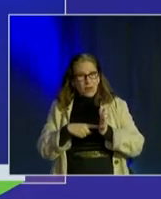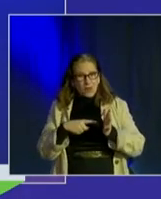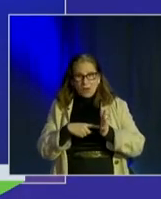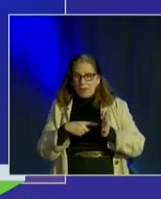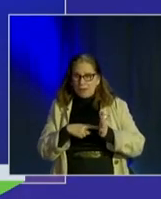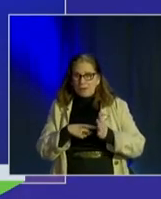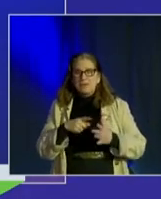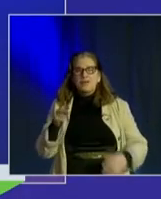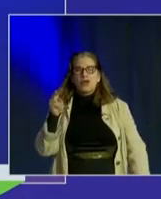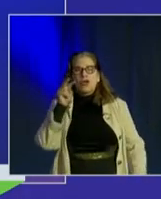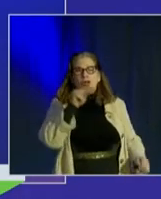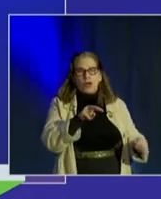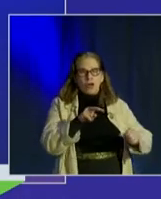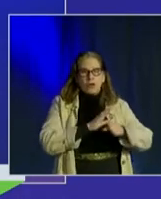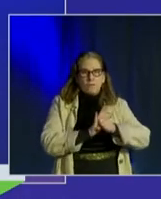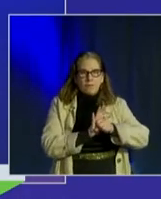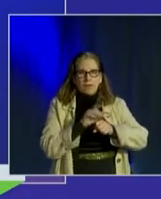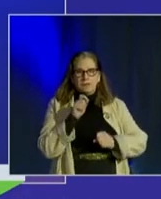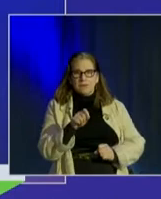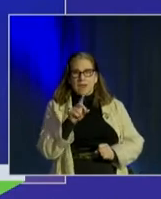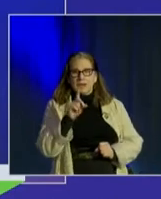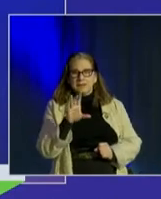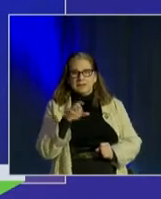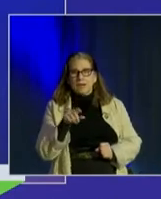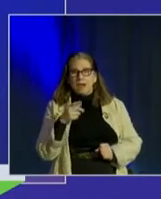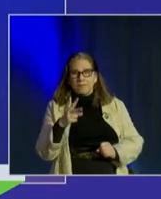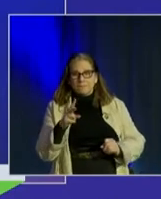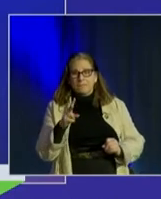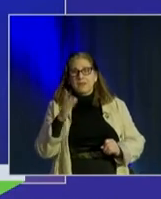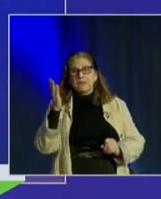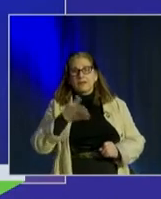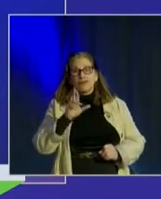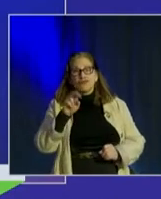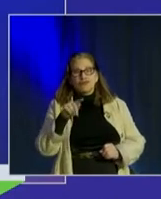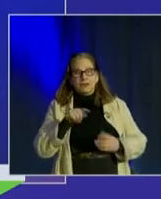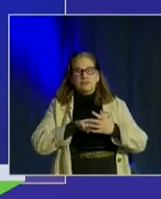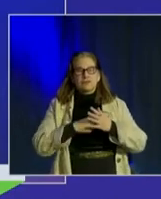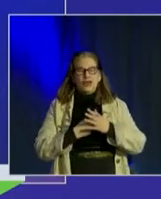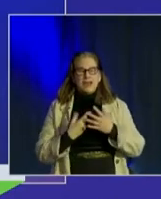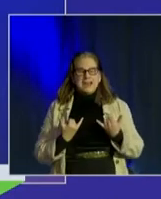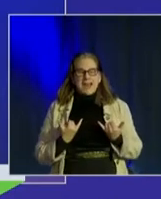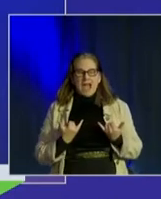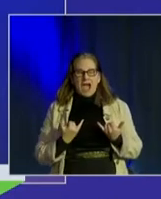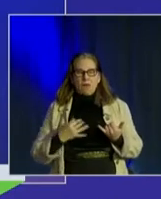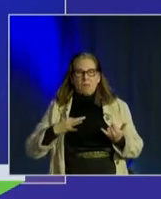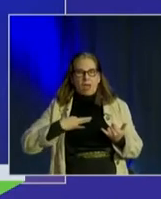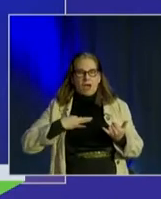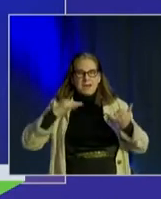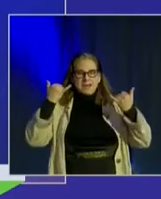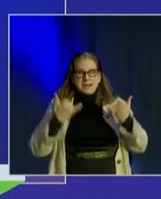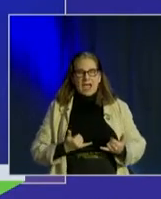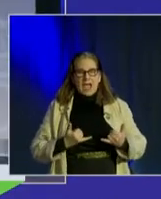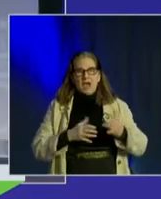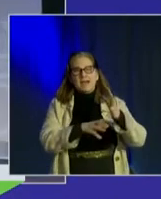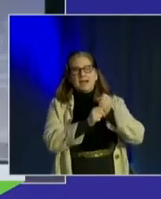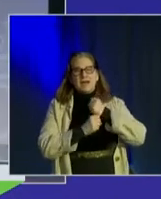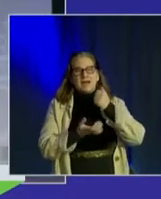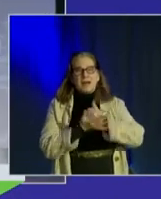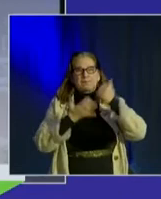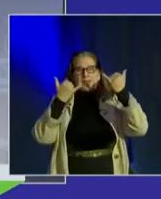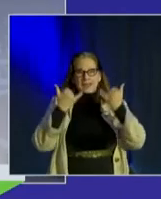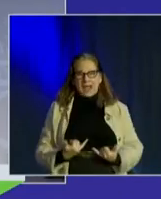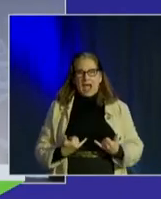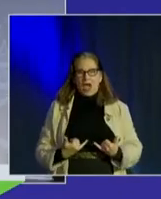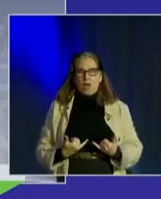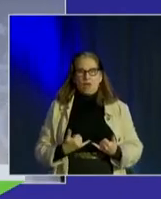coronavirus.dc.gov /rent and get the ball rolling because there is help for you. Thank you, Mayor. We're going to